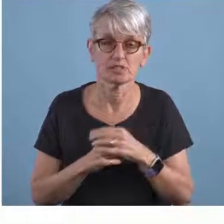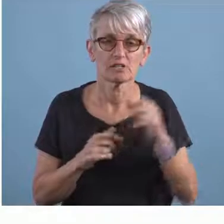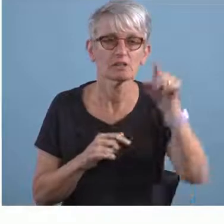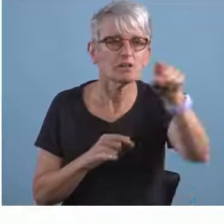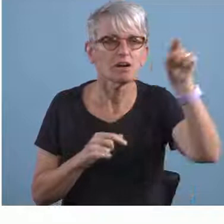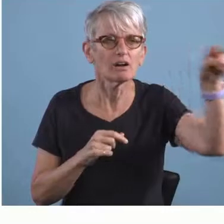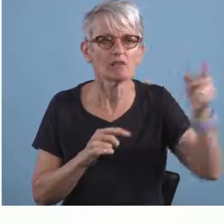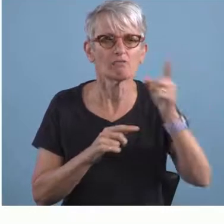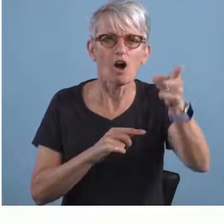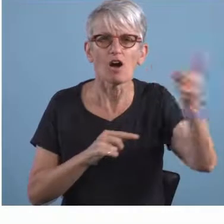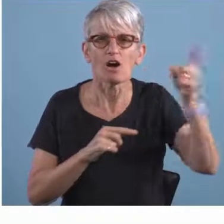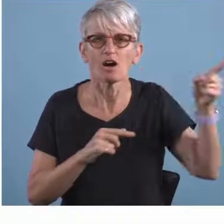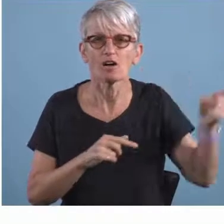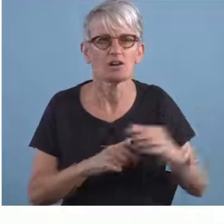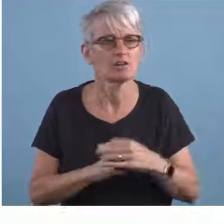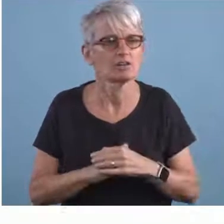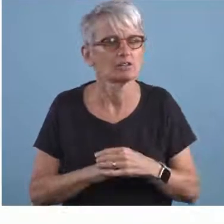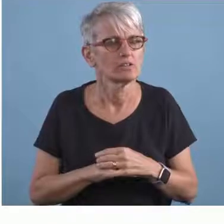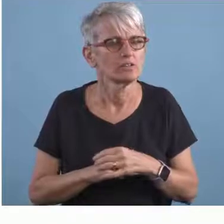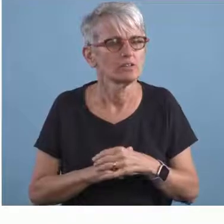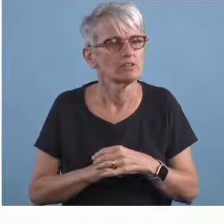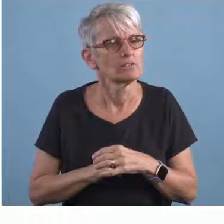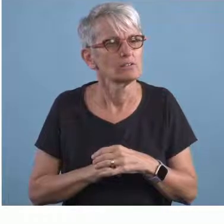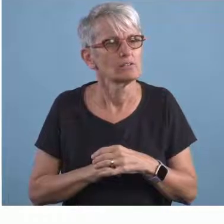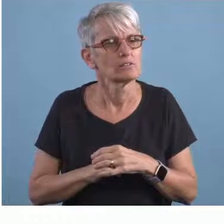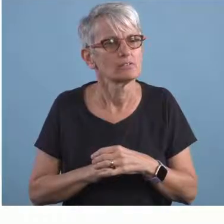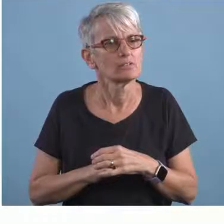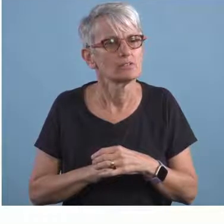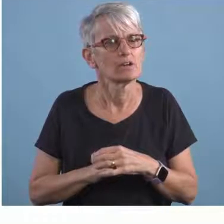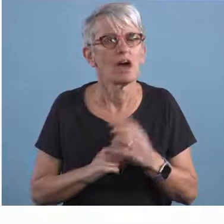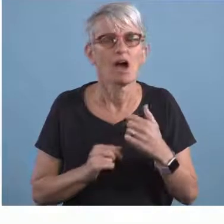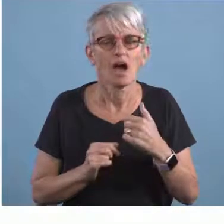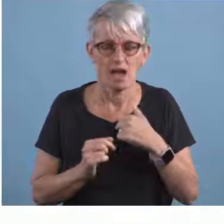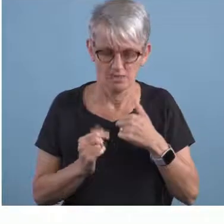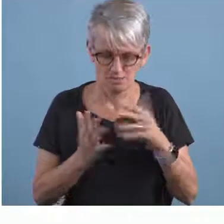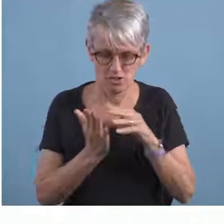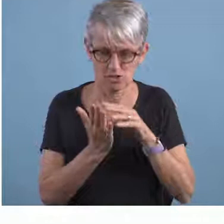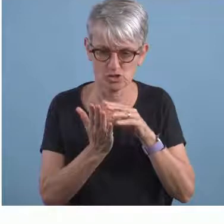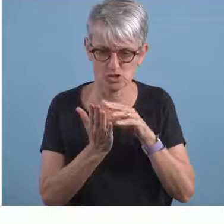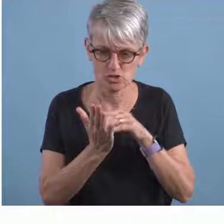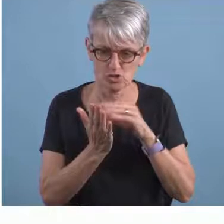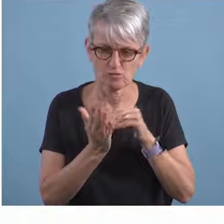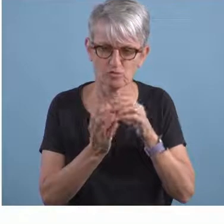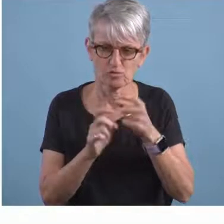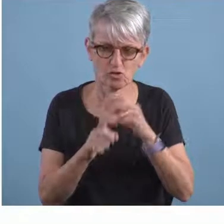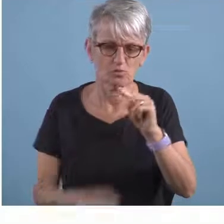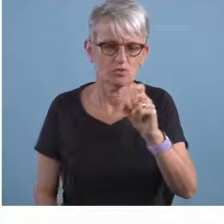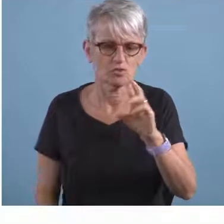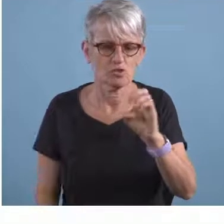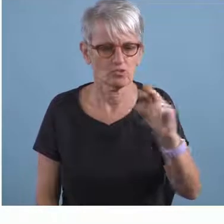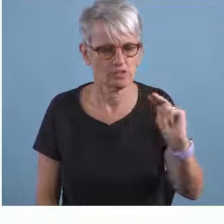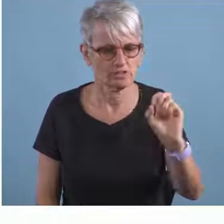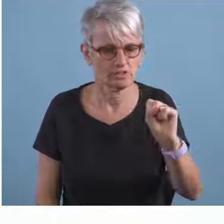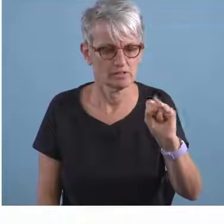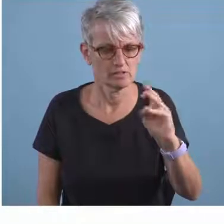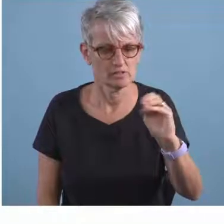locations. And here are the things that I learned, and this is from my colleague Noreen Simmons at the